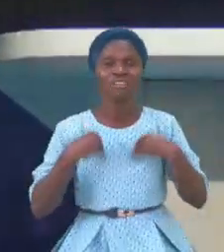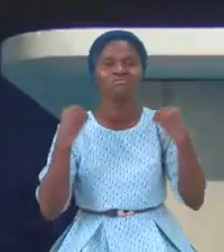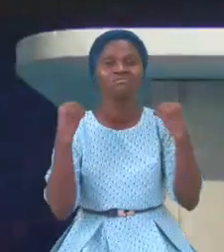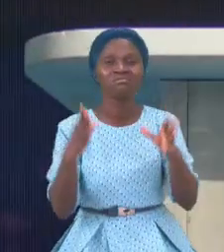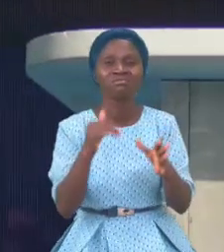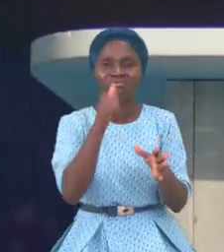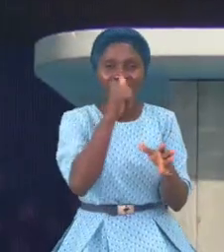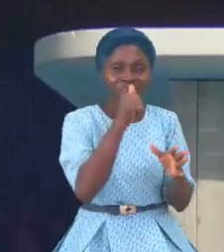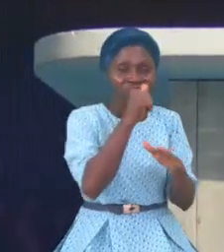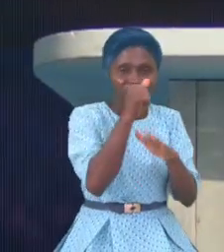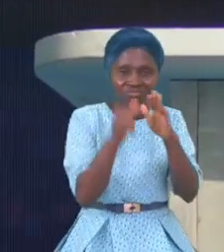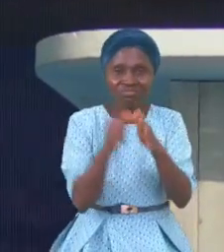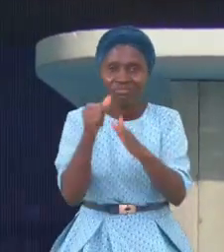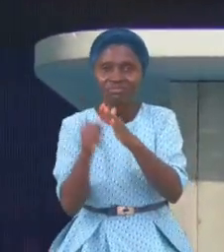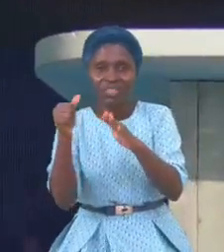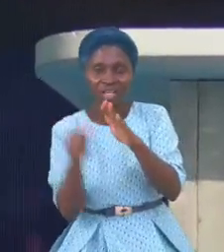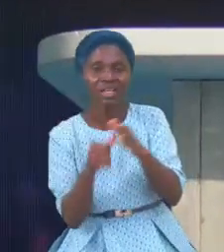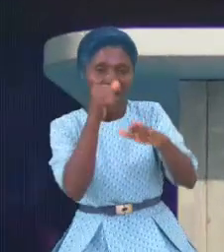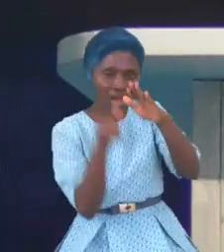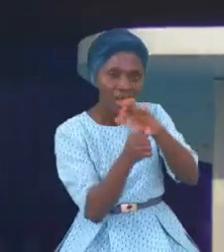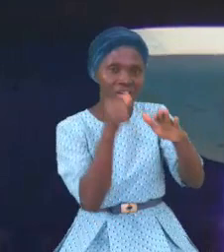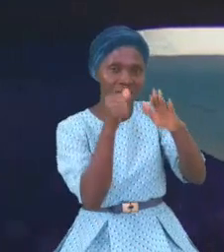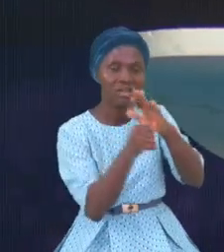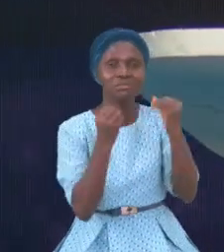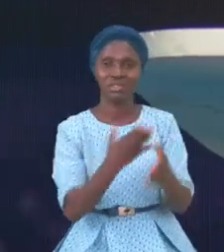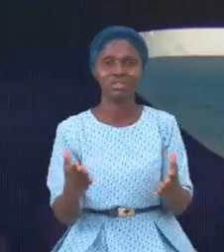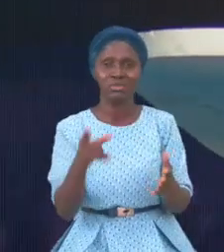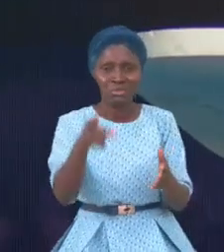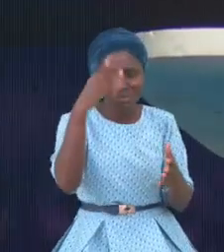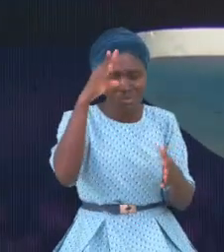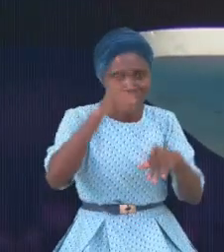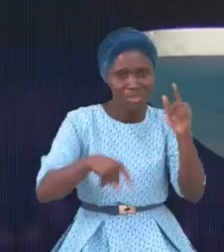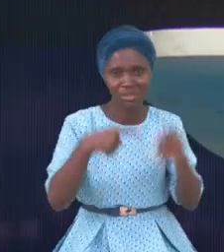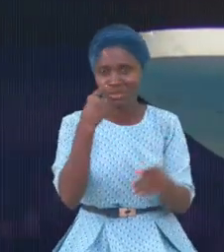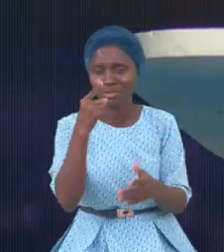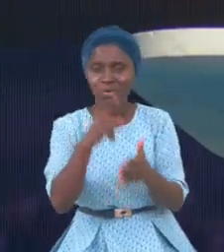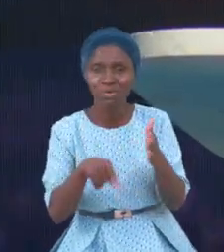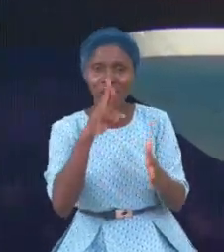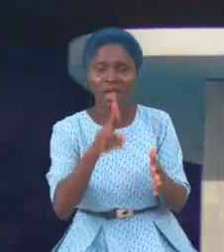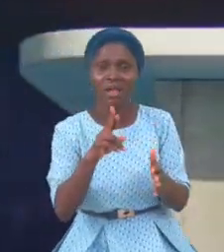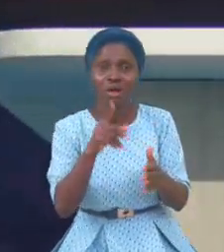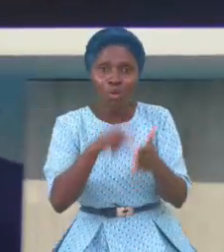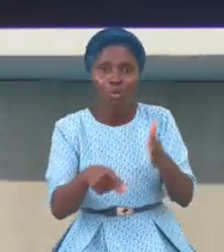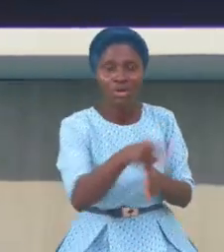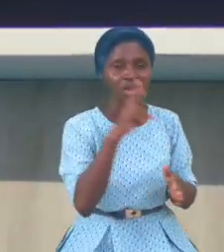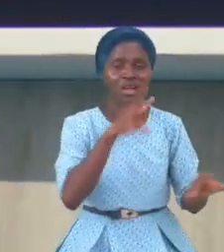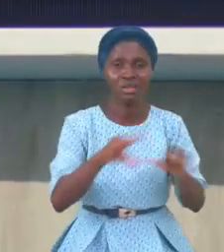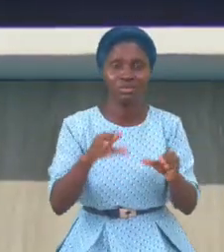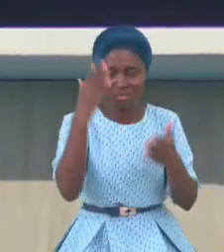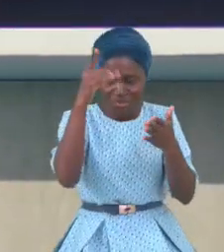You cannot tell where they are. You cannot tell what they're doing. You cannot tell where they're going.